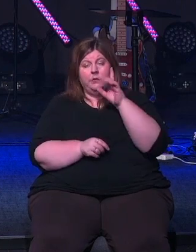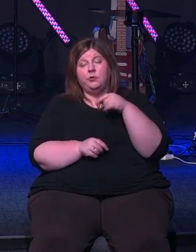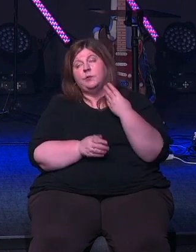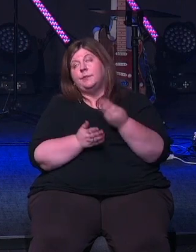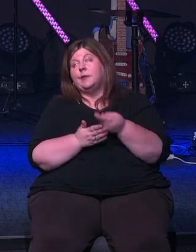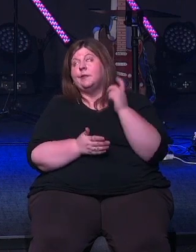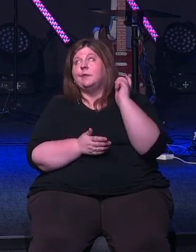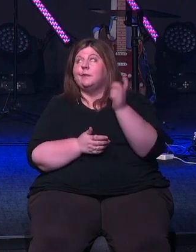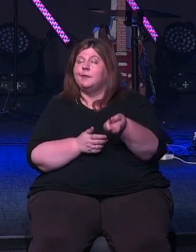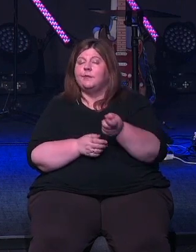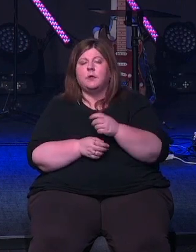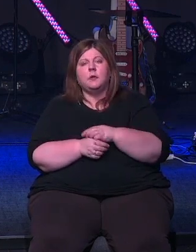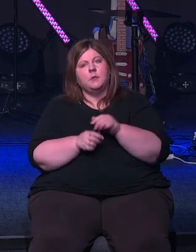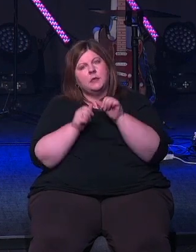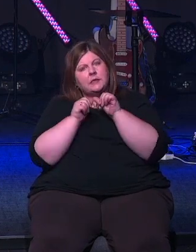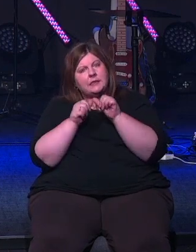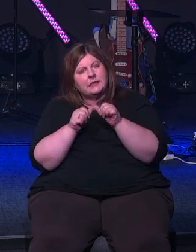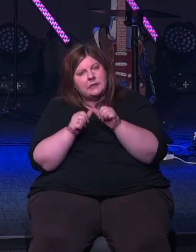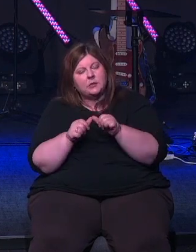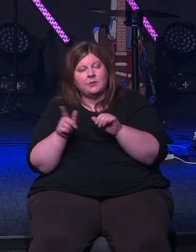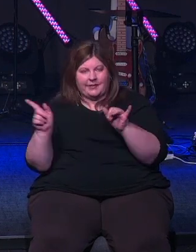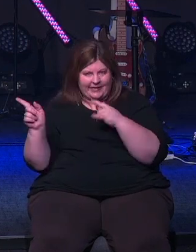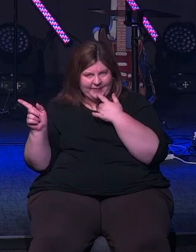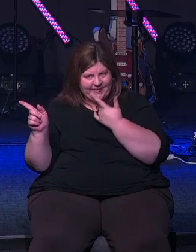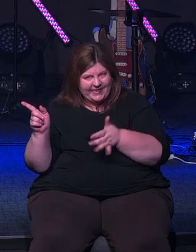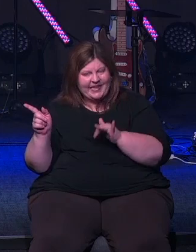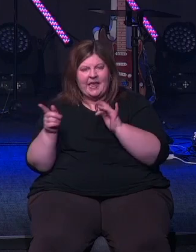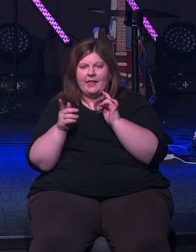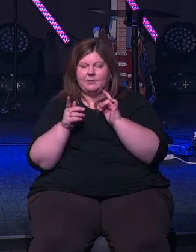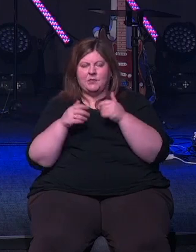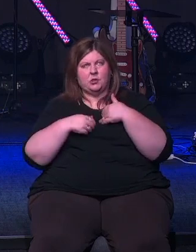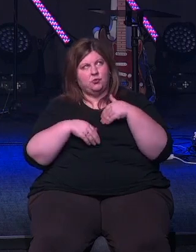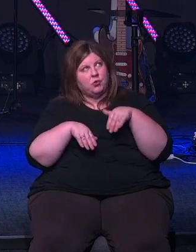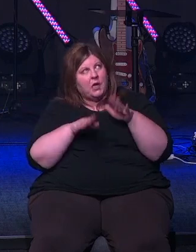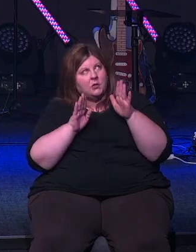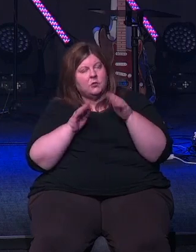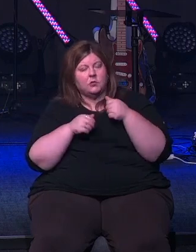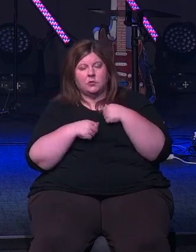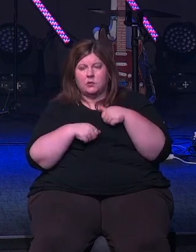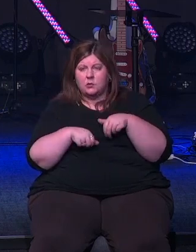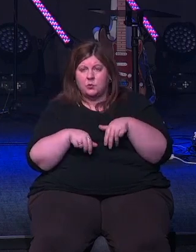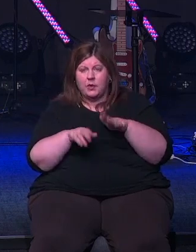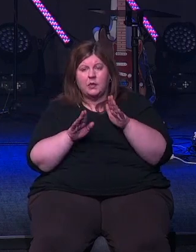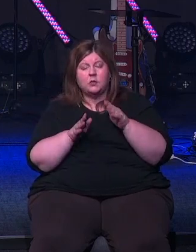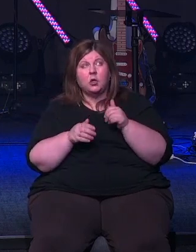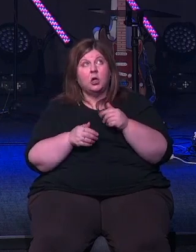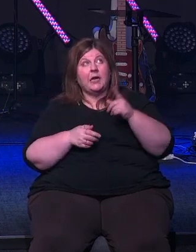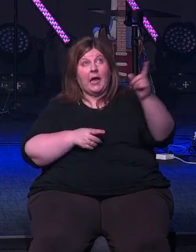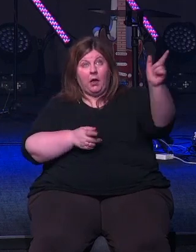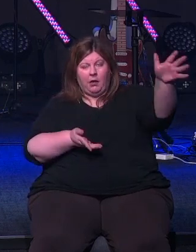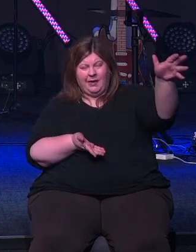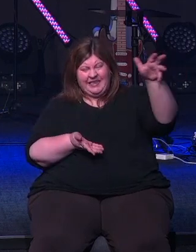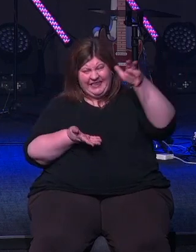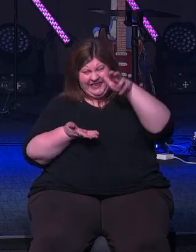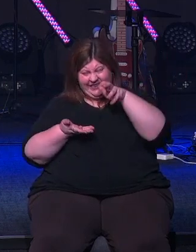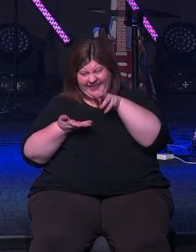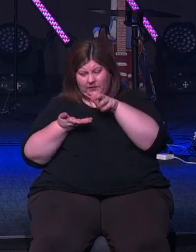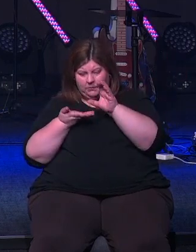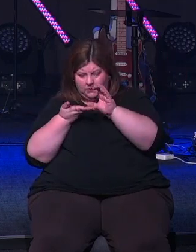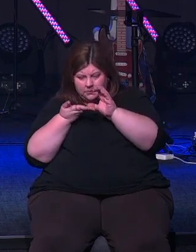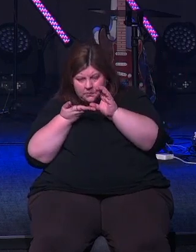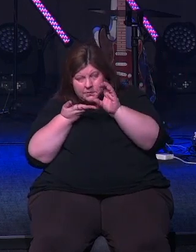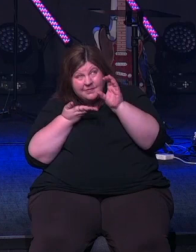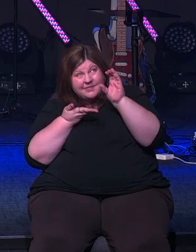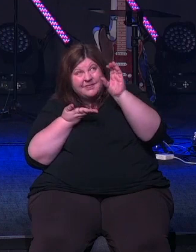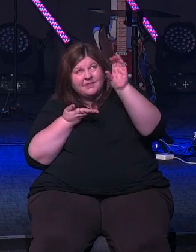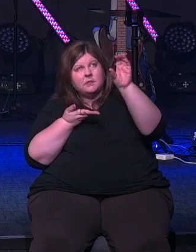money, but to continue, like I keep saying, that moment of surrender. This is just giving back a portion of what he's gifted us with.